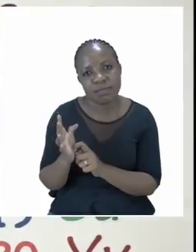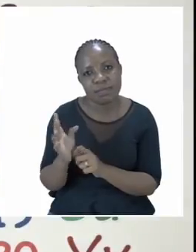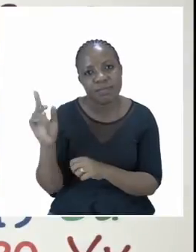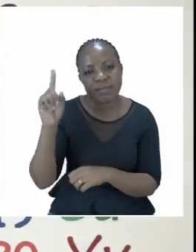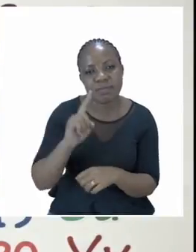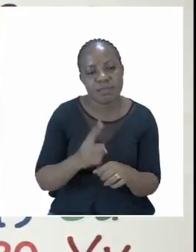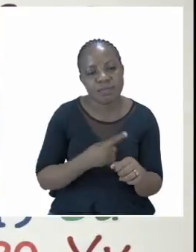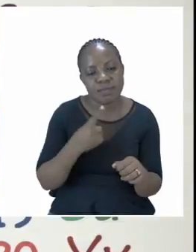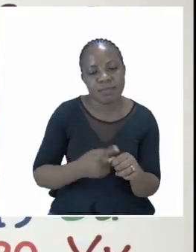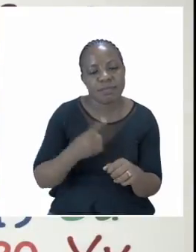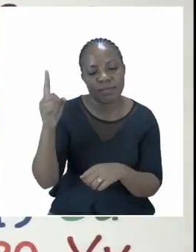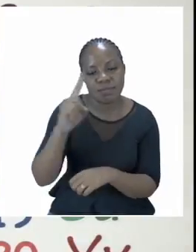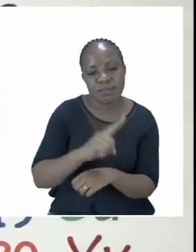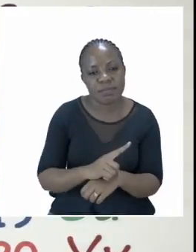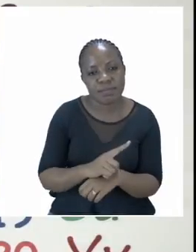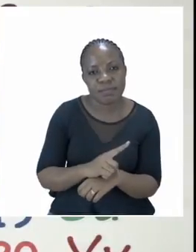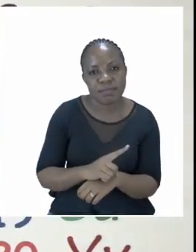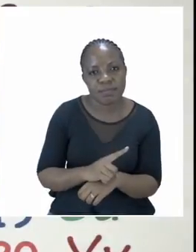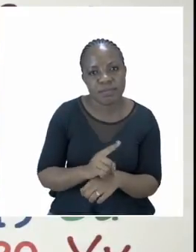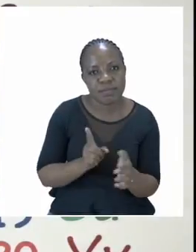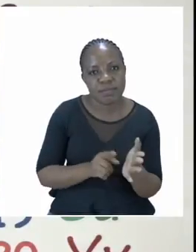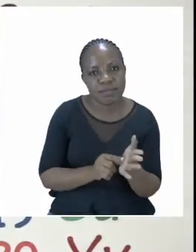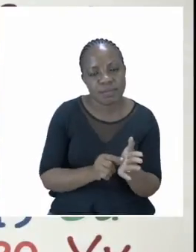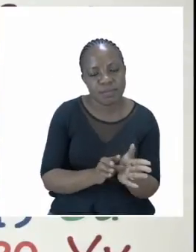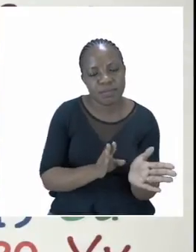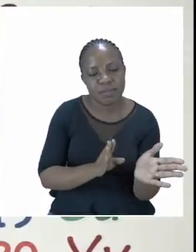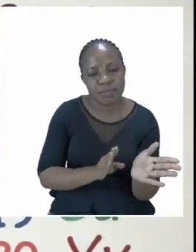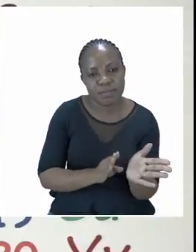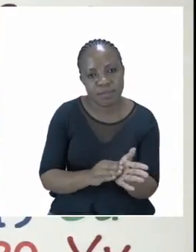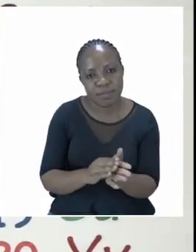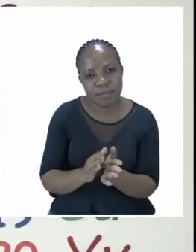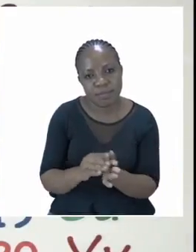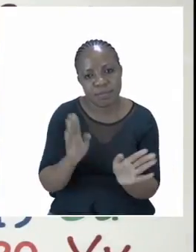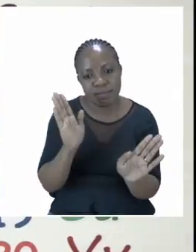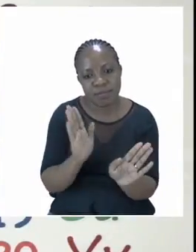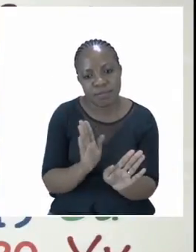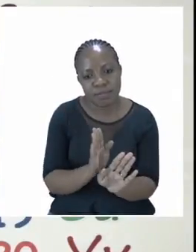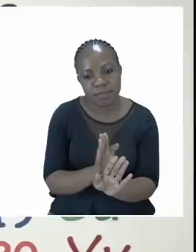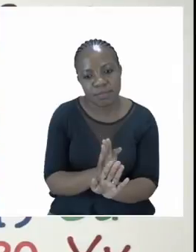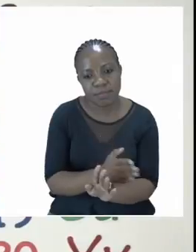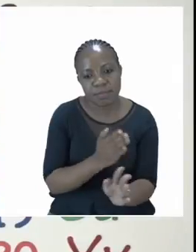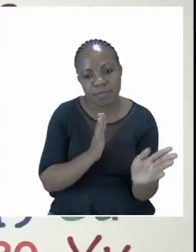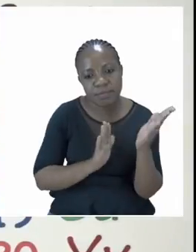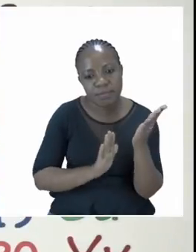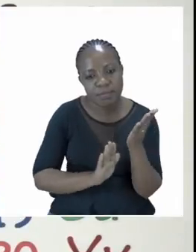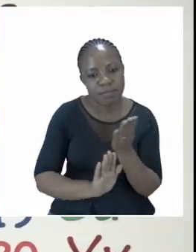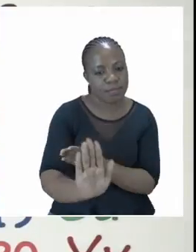Sanitize every day so the germs can stay